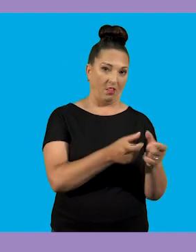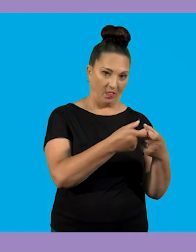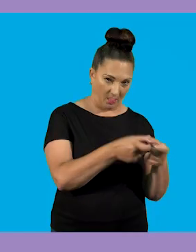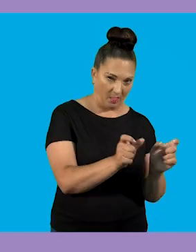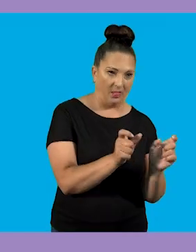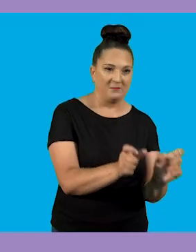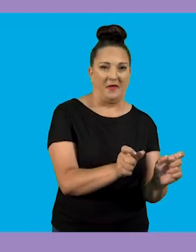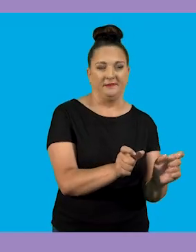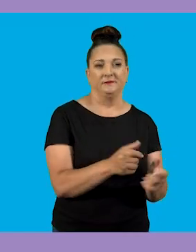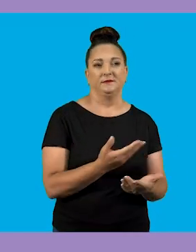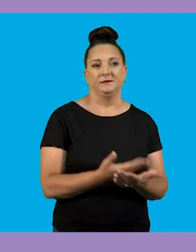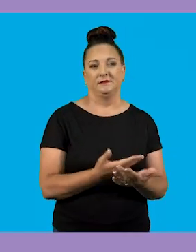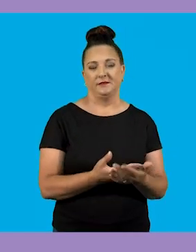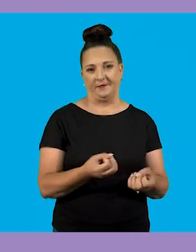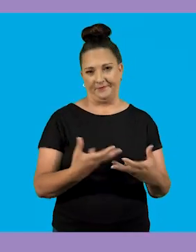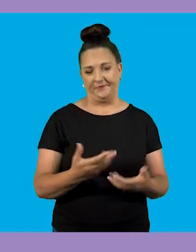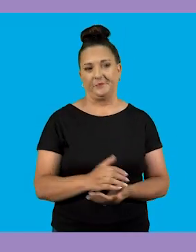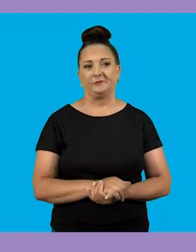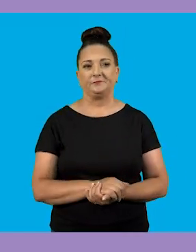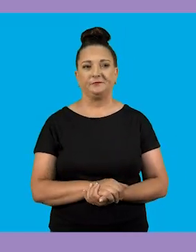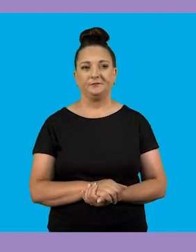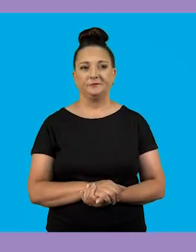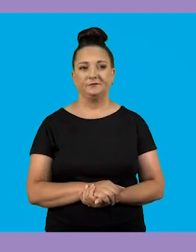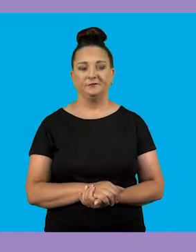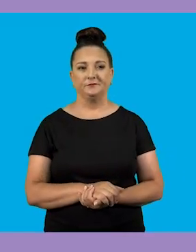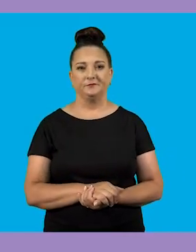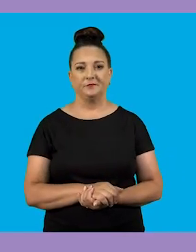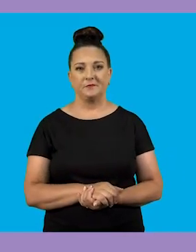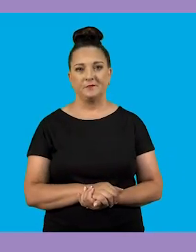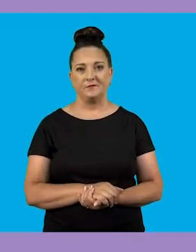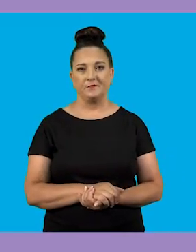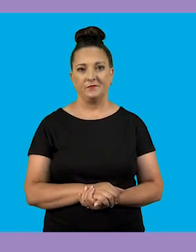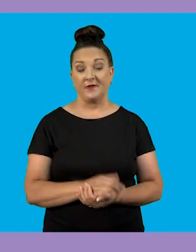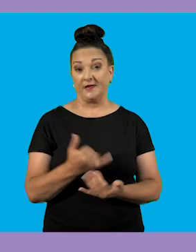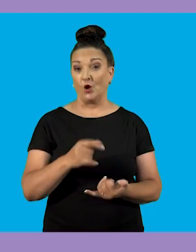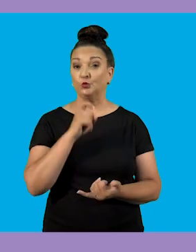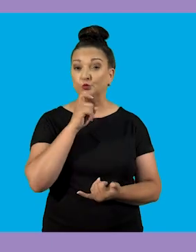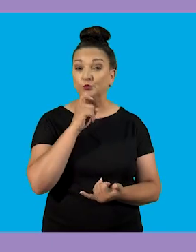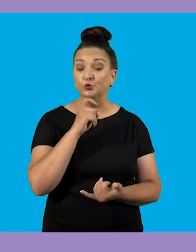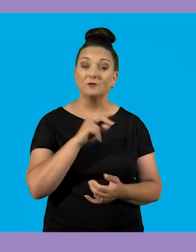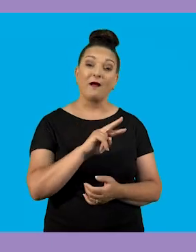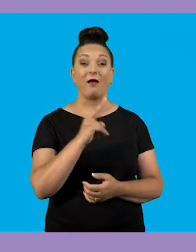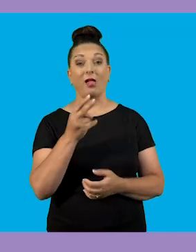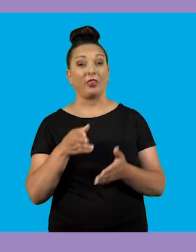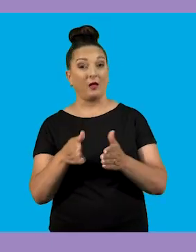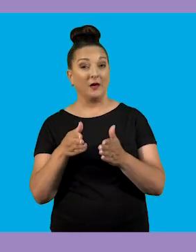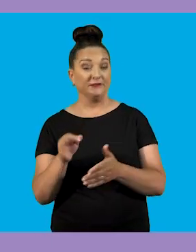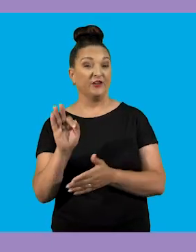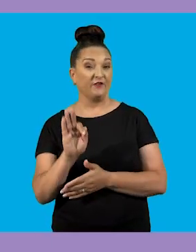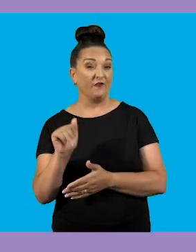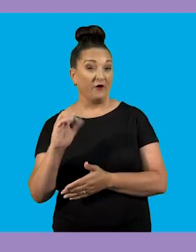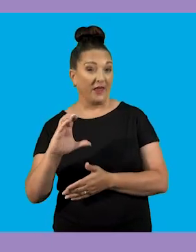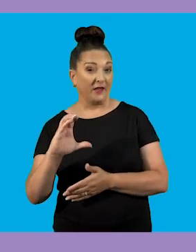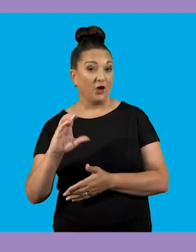middle term so that it gives us that other method of factorizing this